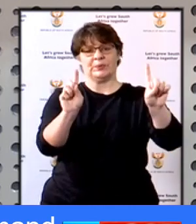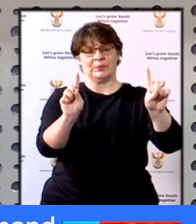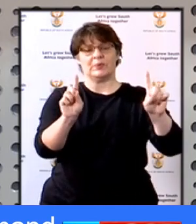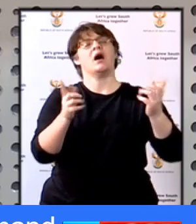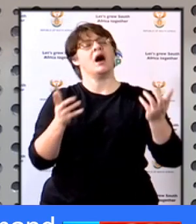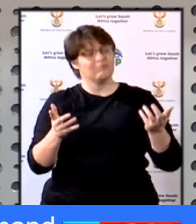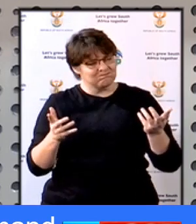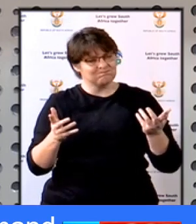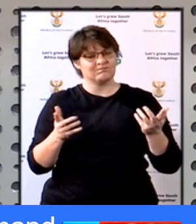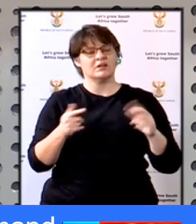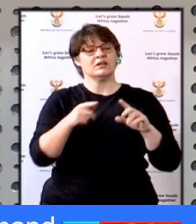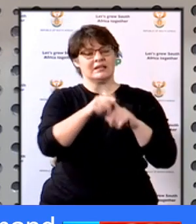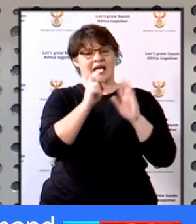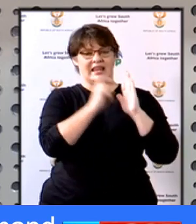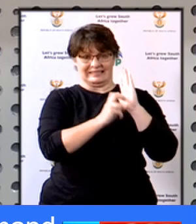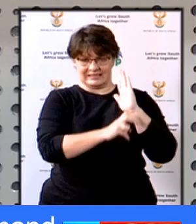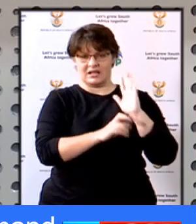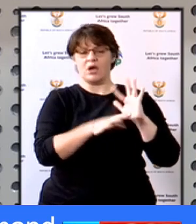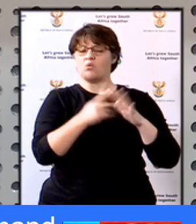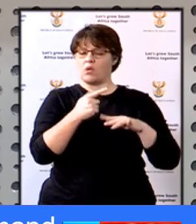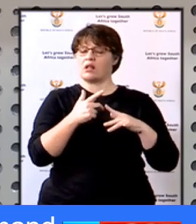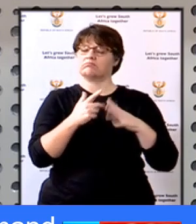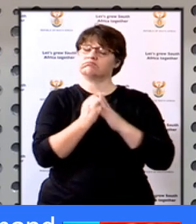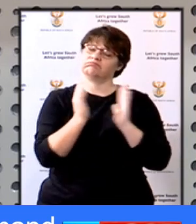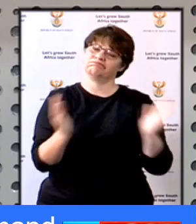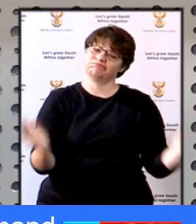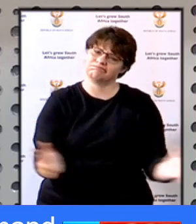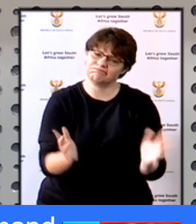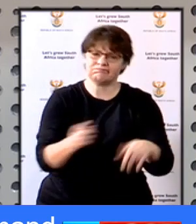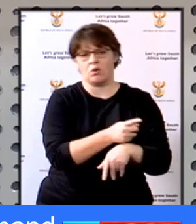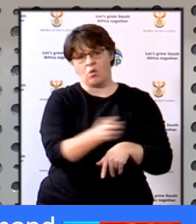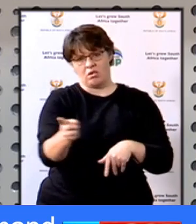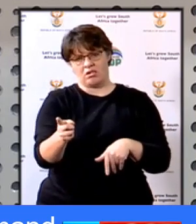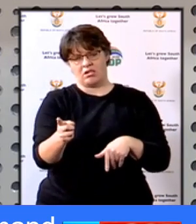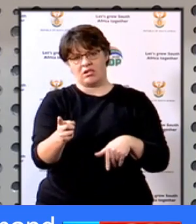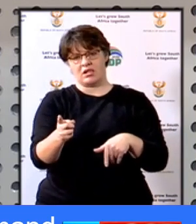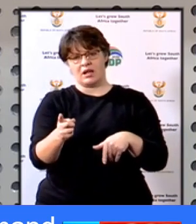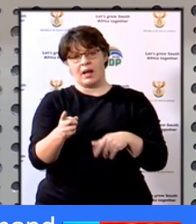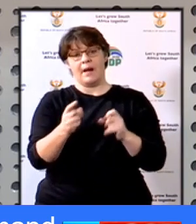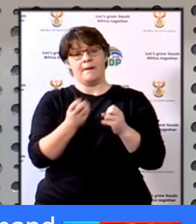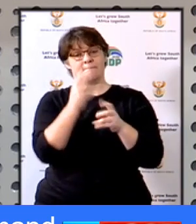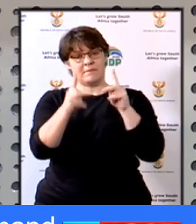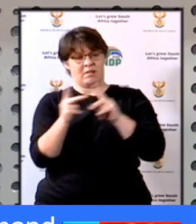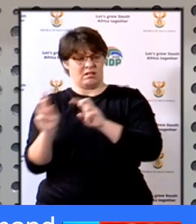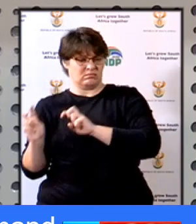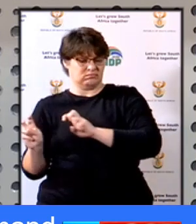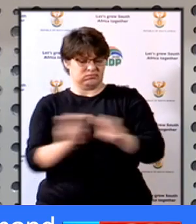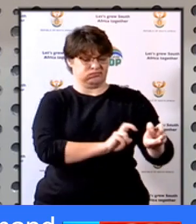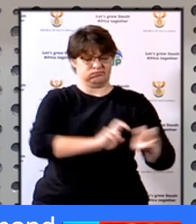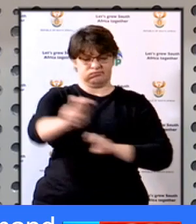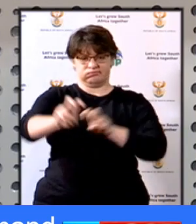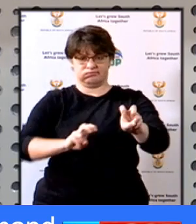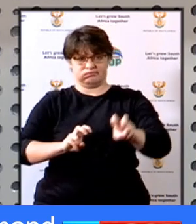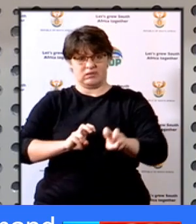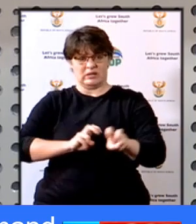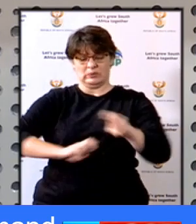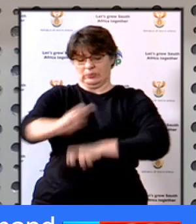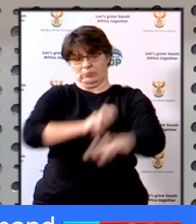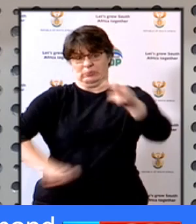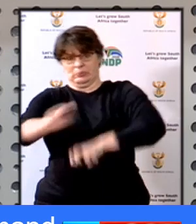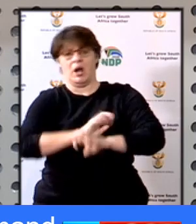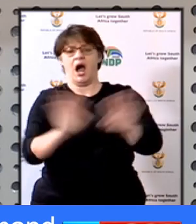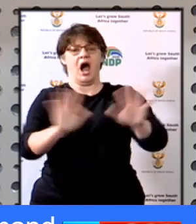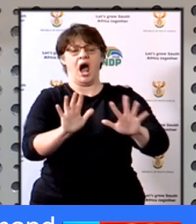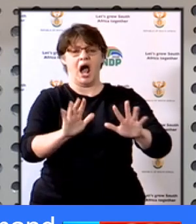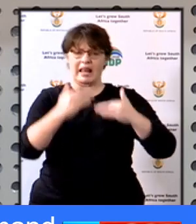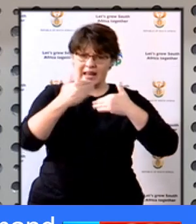the limits, still, we're strongly encouraging everybody to limit the amount of movement. And as the President